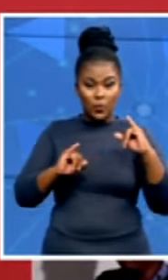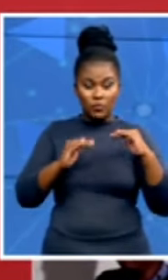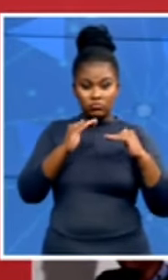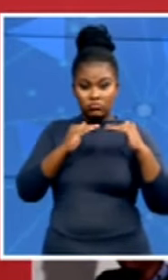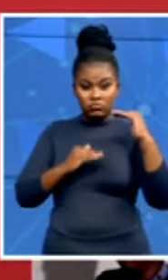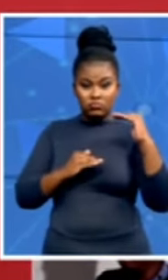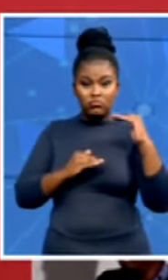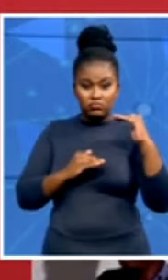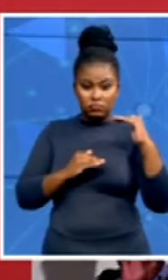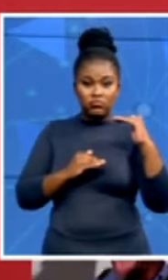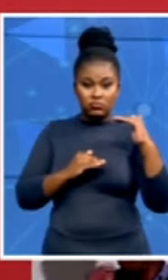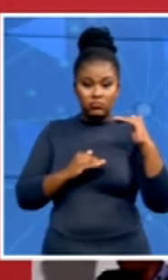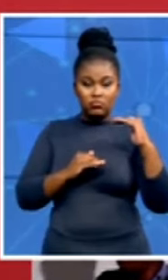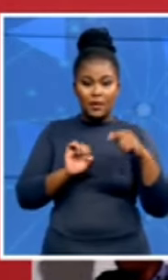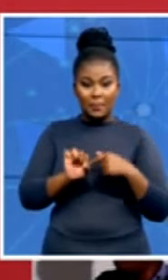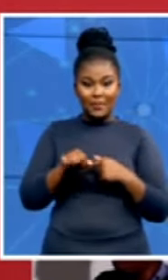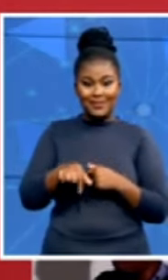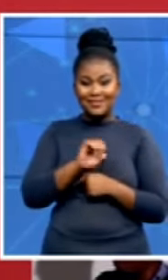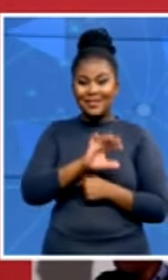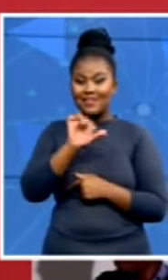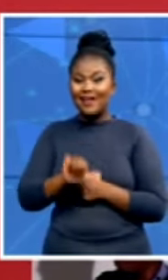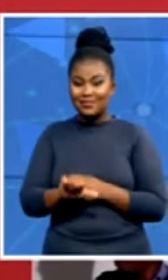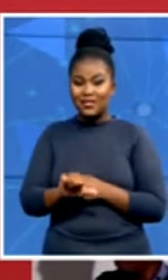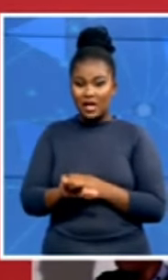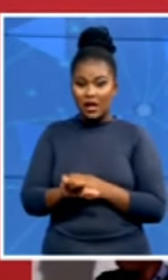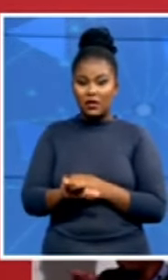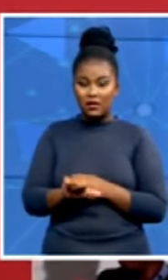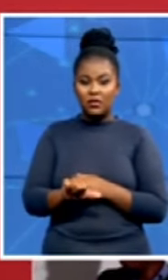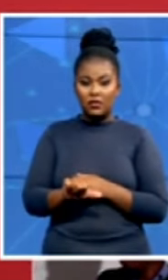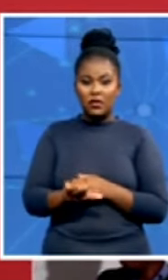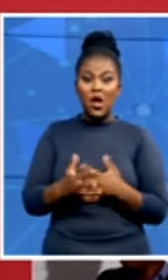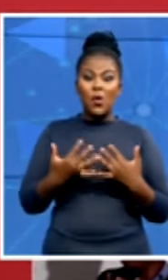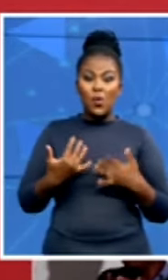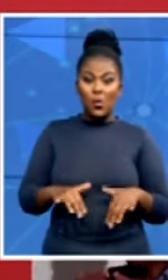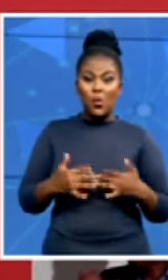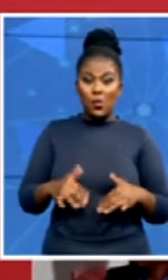Africa has significant human rights impacts.